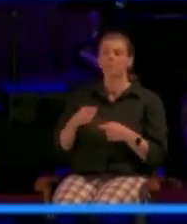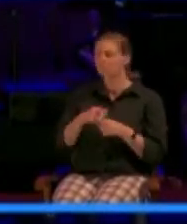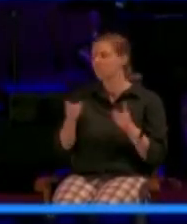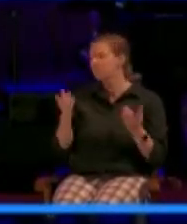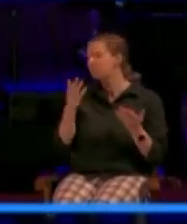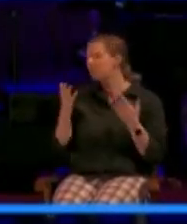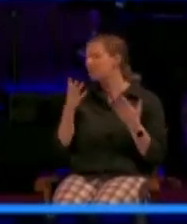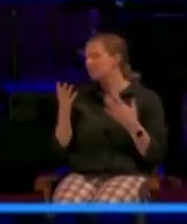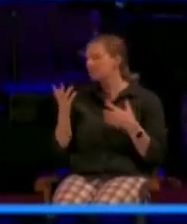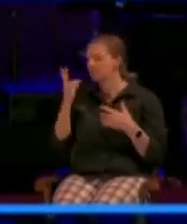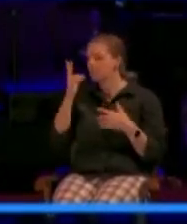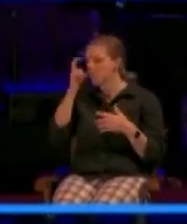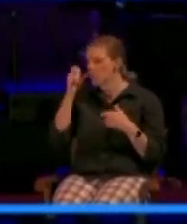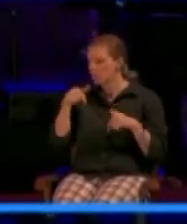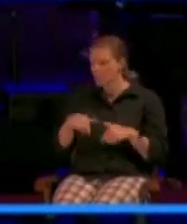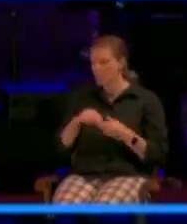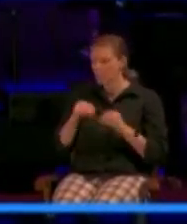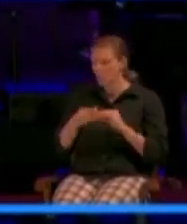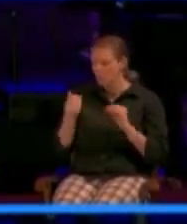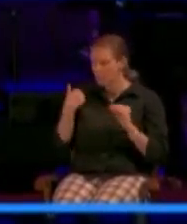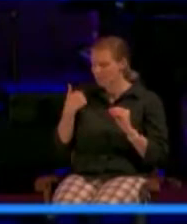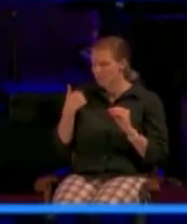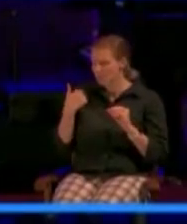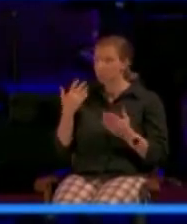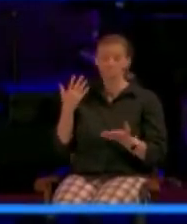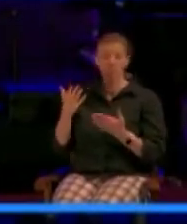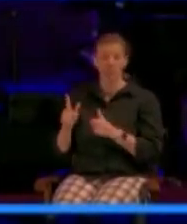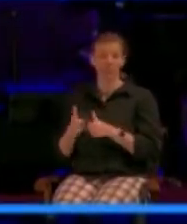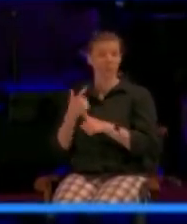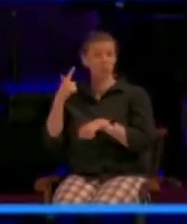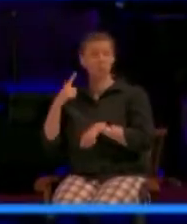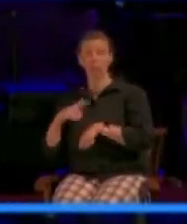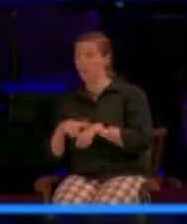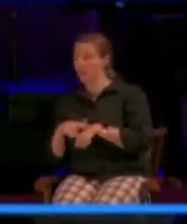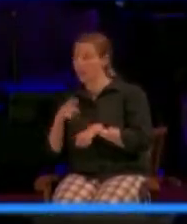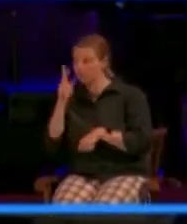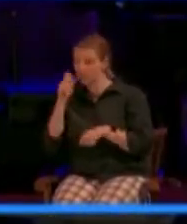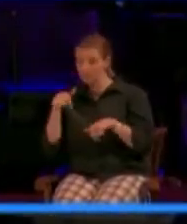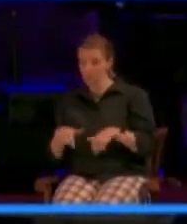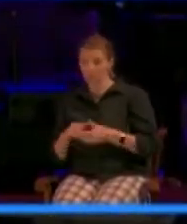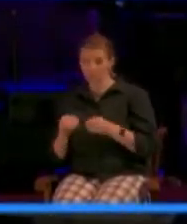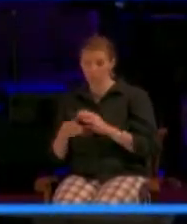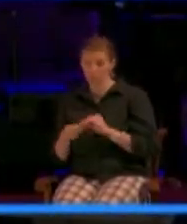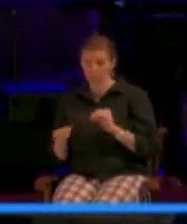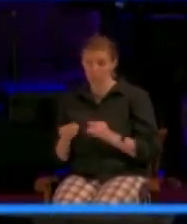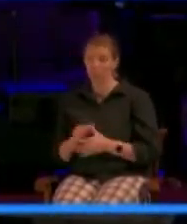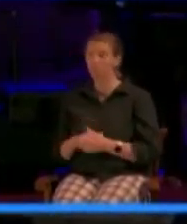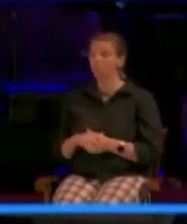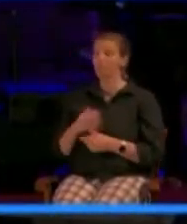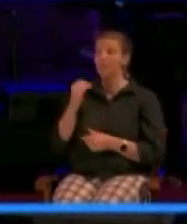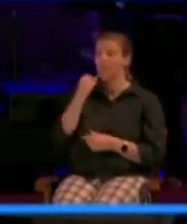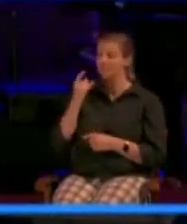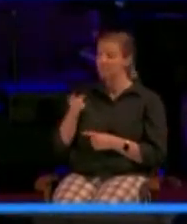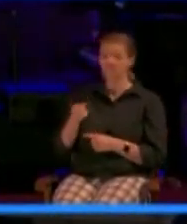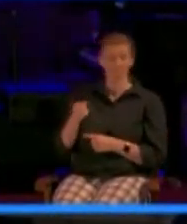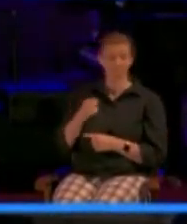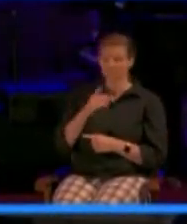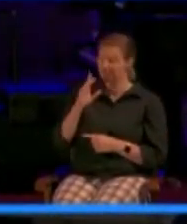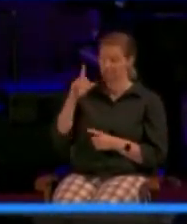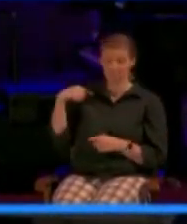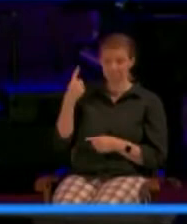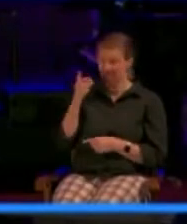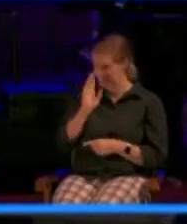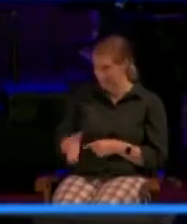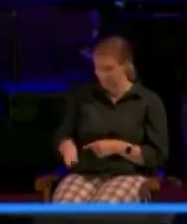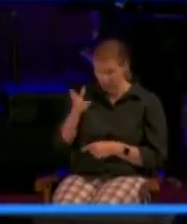you know what's coming. But if you had never read this story, you would never, there's not a soul in the building, not a soul on the planet, in